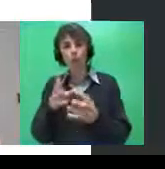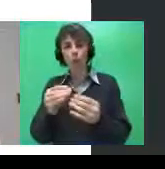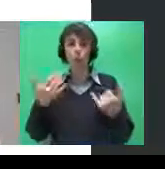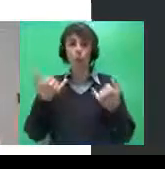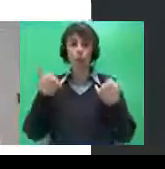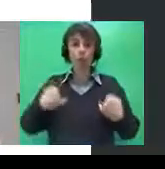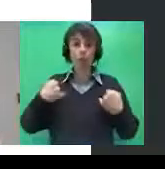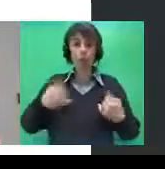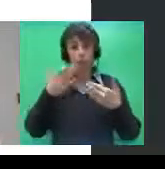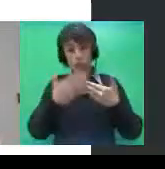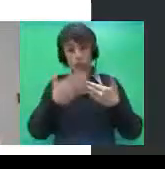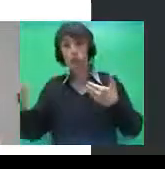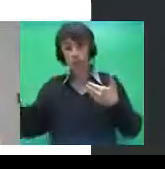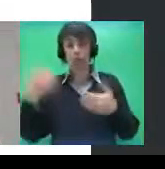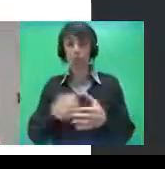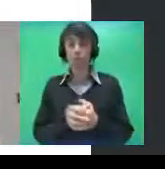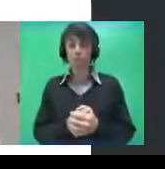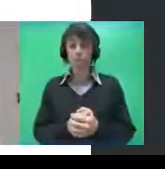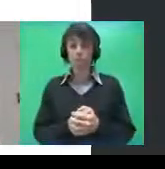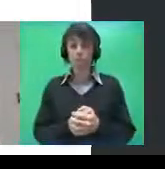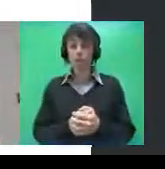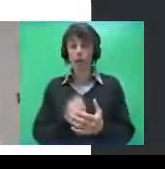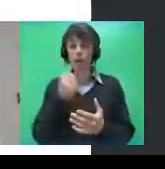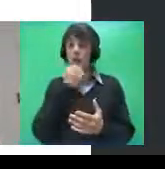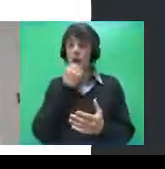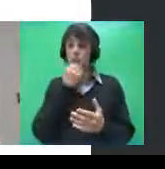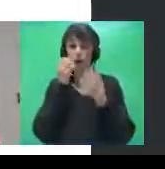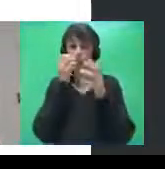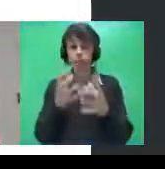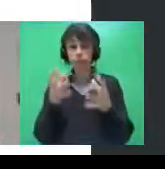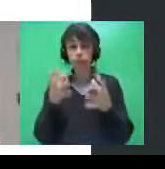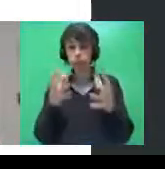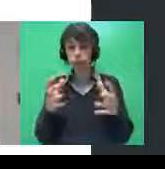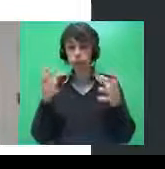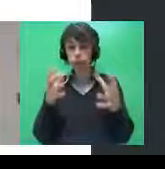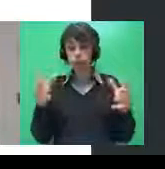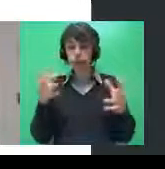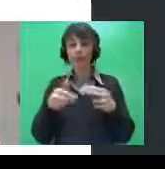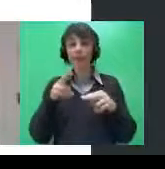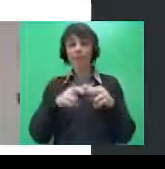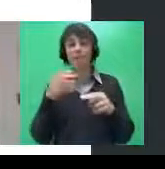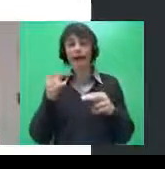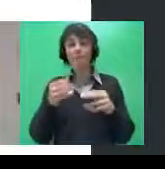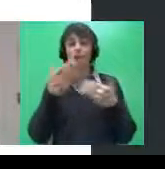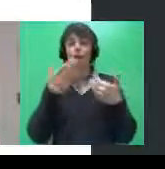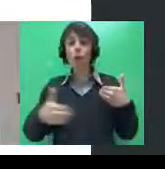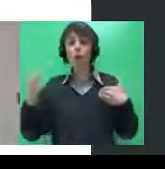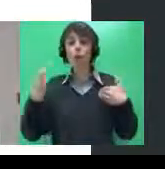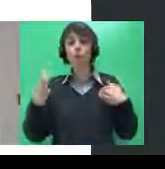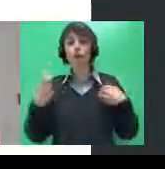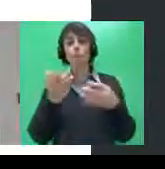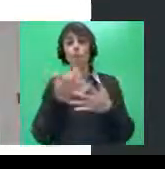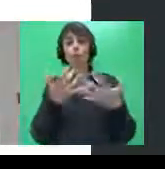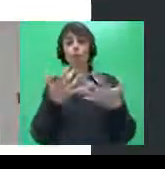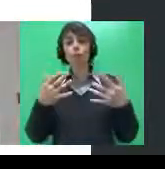That number rising is particularly so for people living with multiple long-term conditions, with comorbidities, and estimates are somewhere